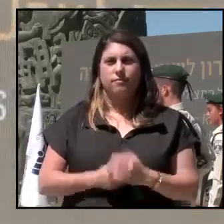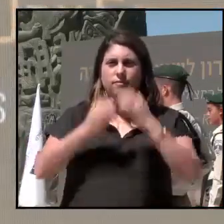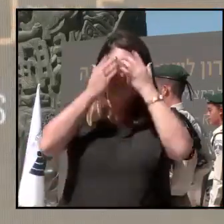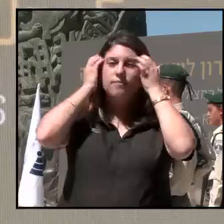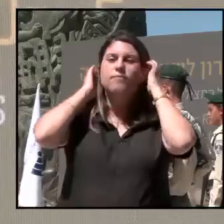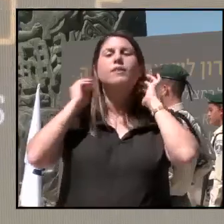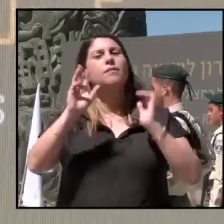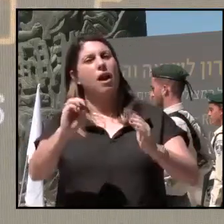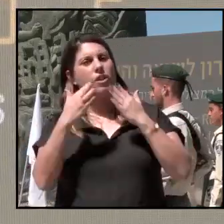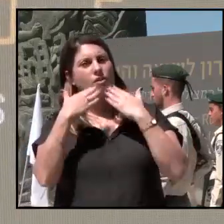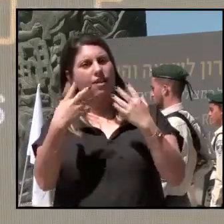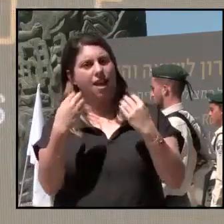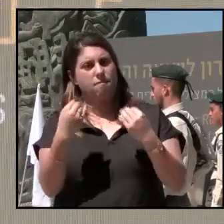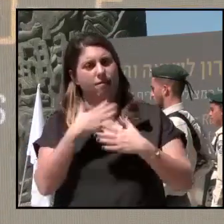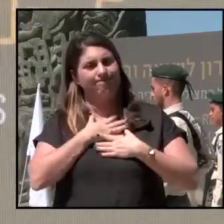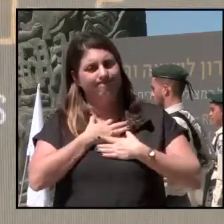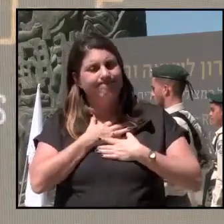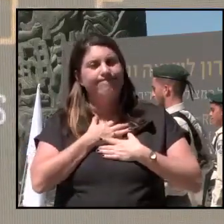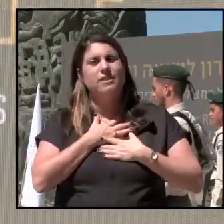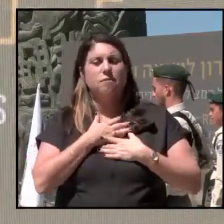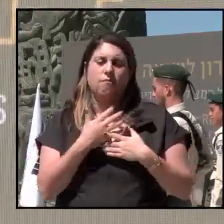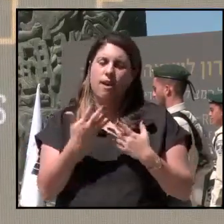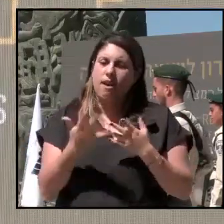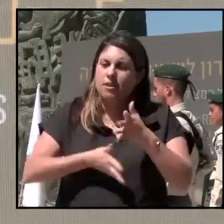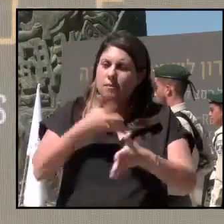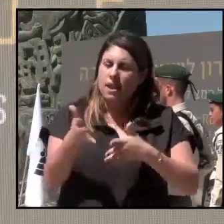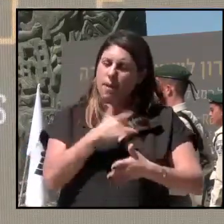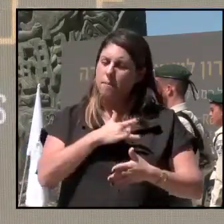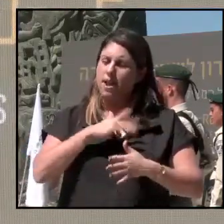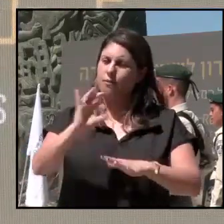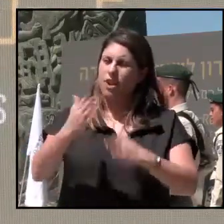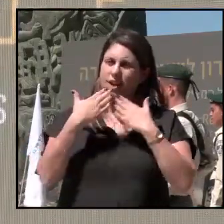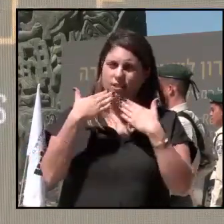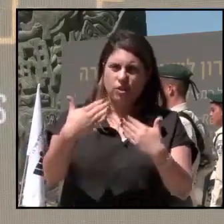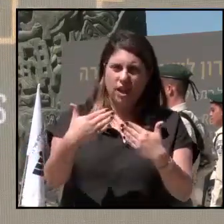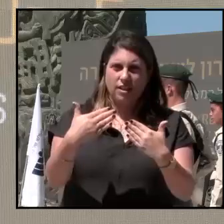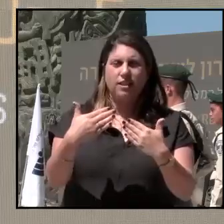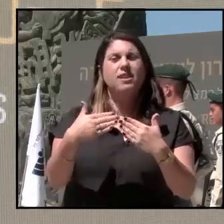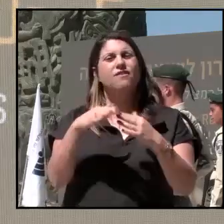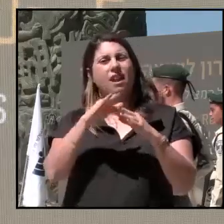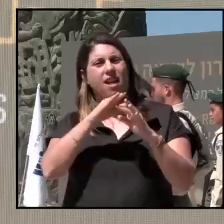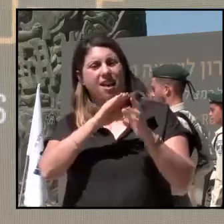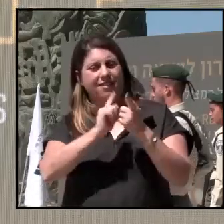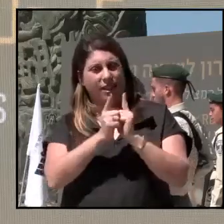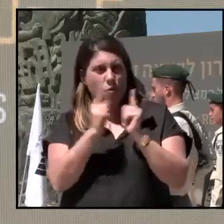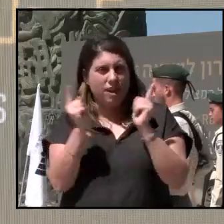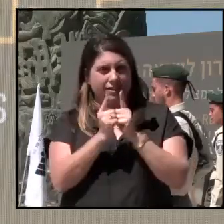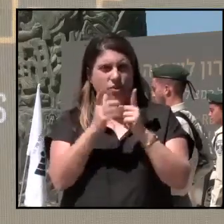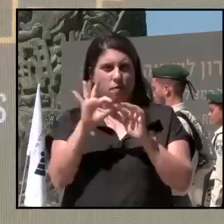Margot, thank you very much for things that comes from your heart in a short translation of your